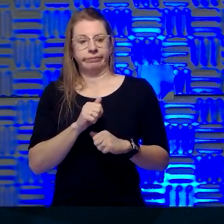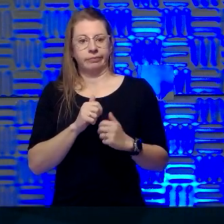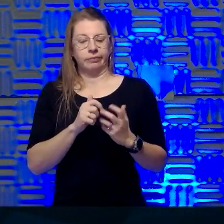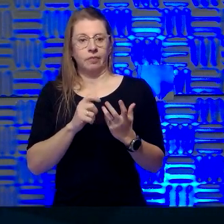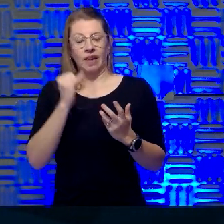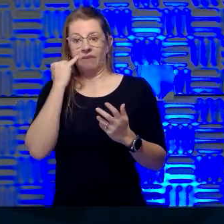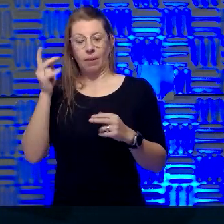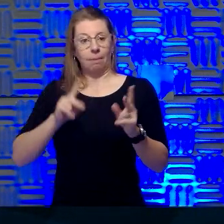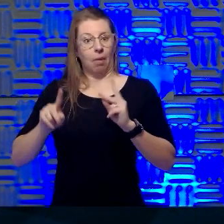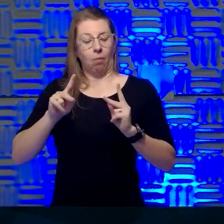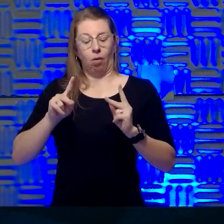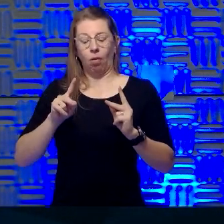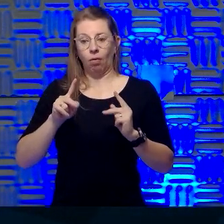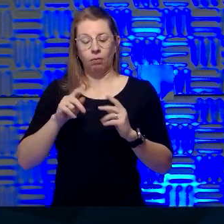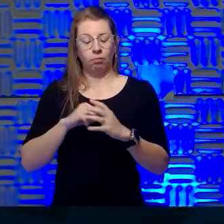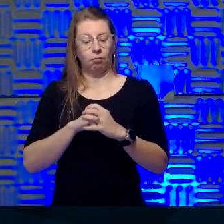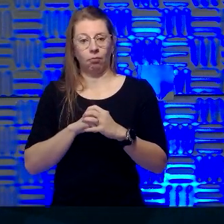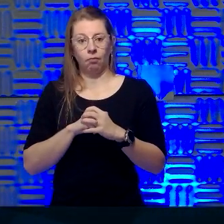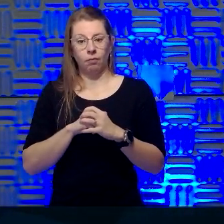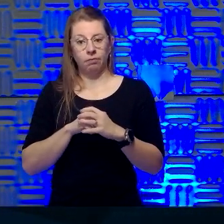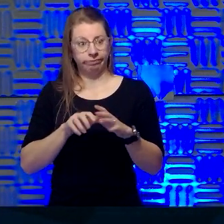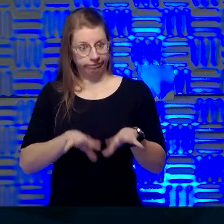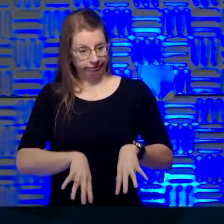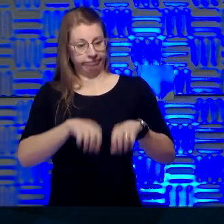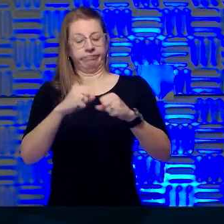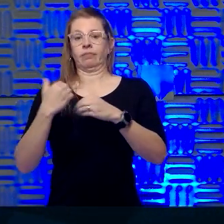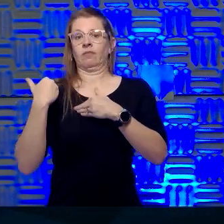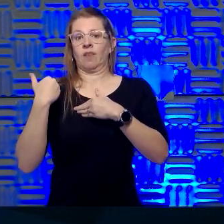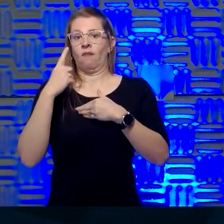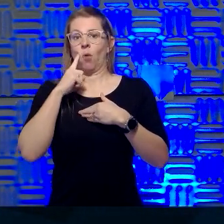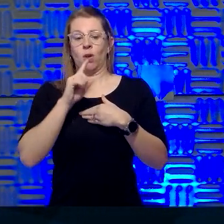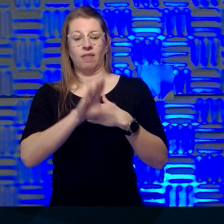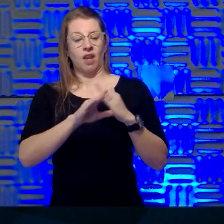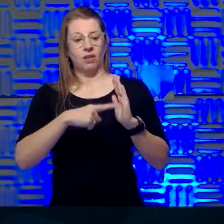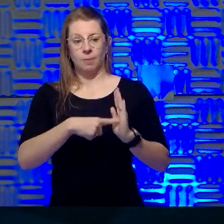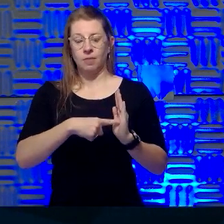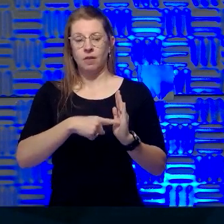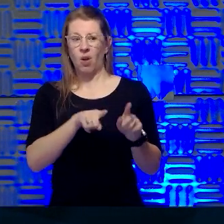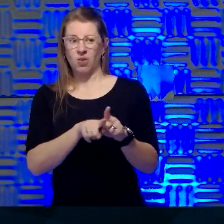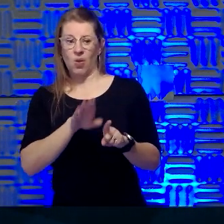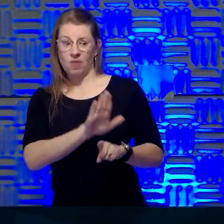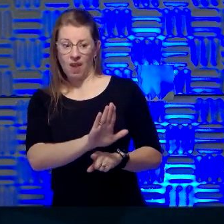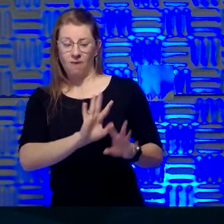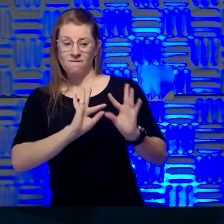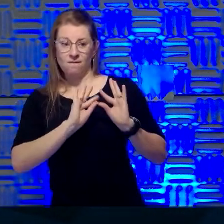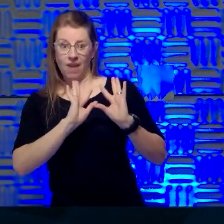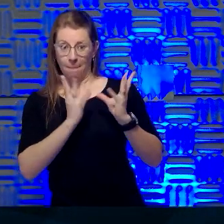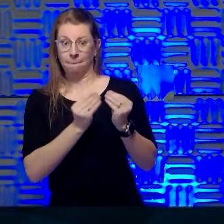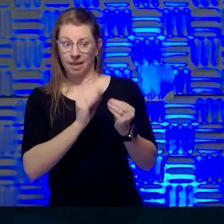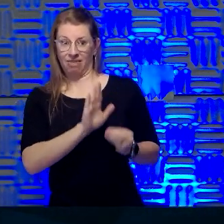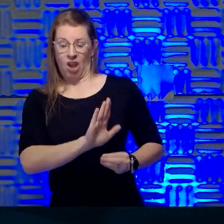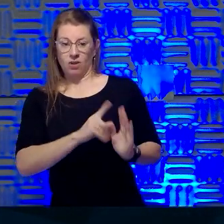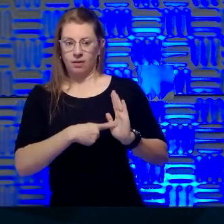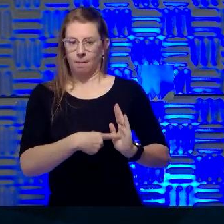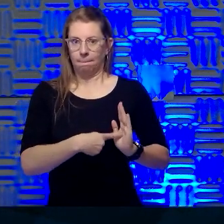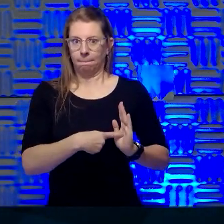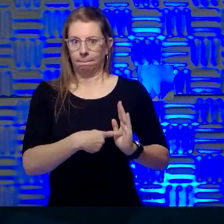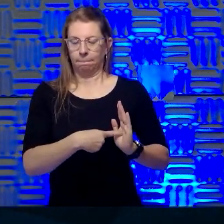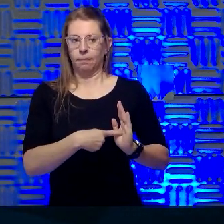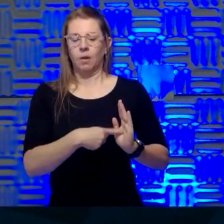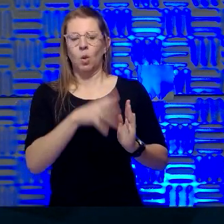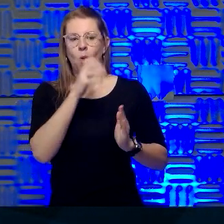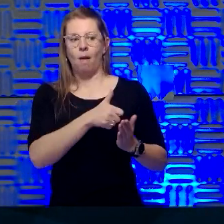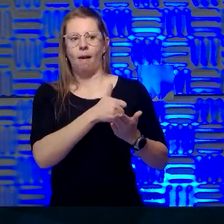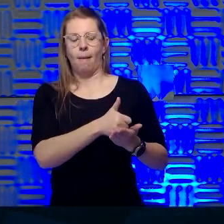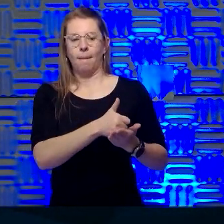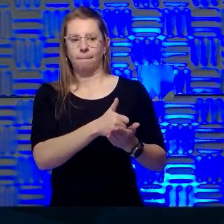if people would really, take responsibility for their symptoms and kind of their family's symptoms, that would really help contain it well.